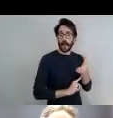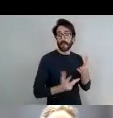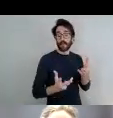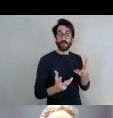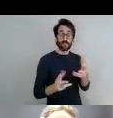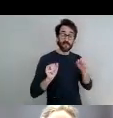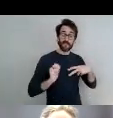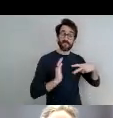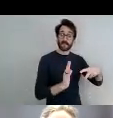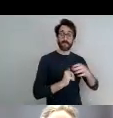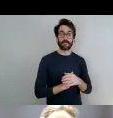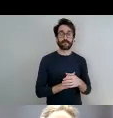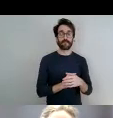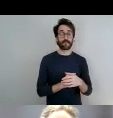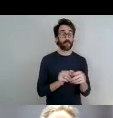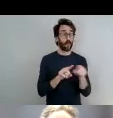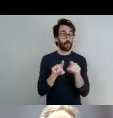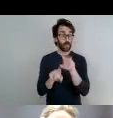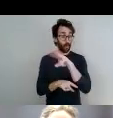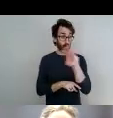also have a page on the website called